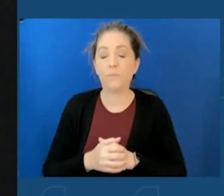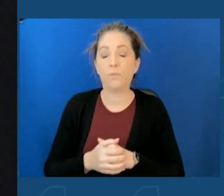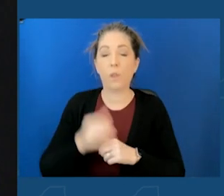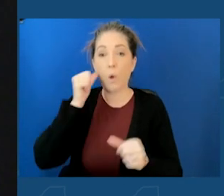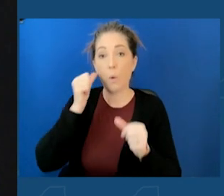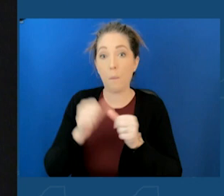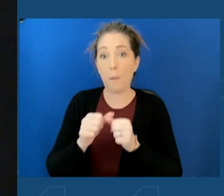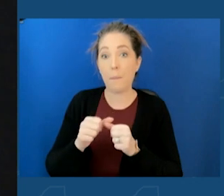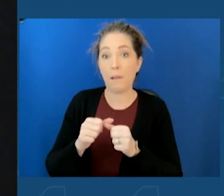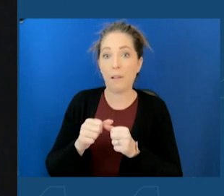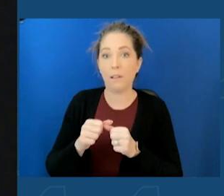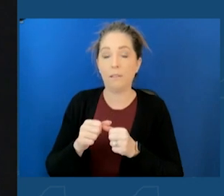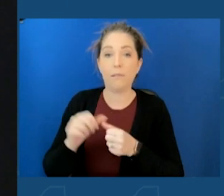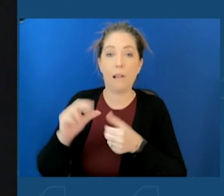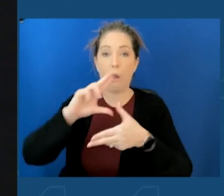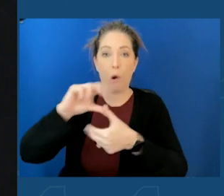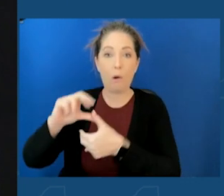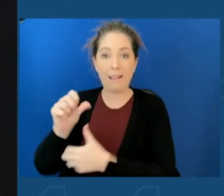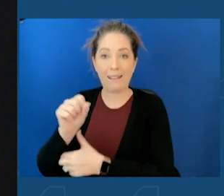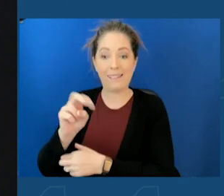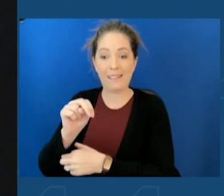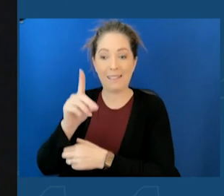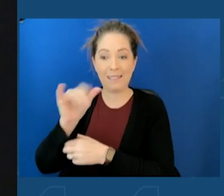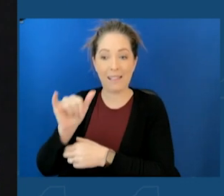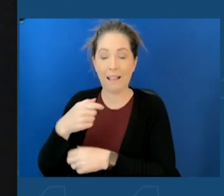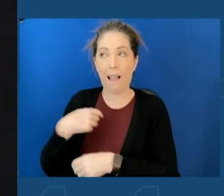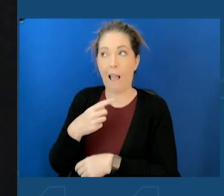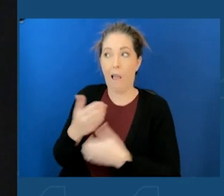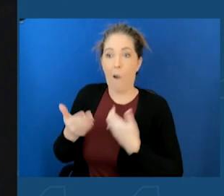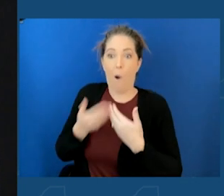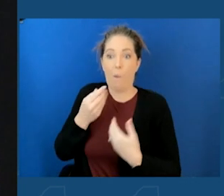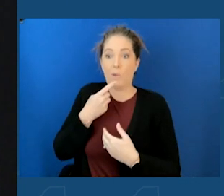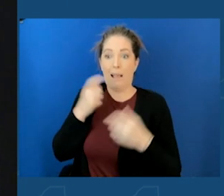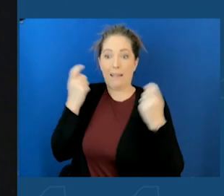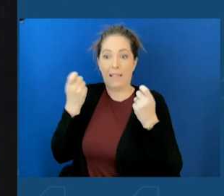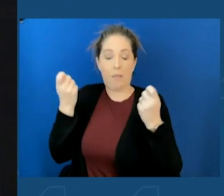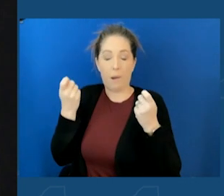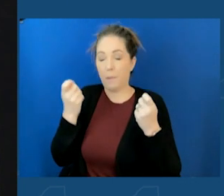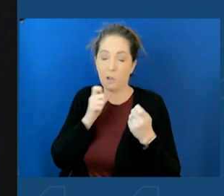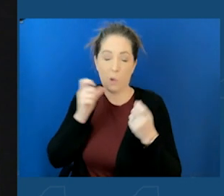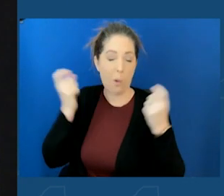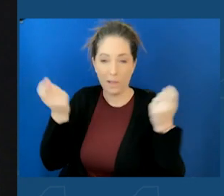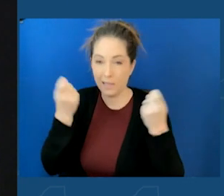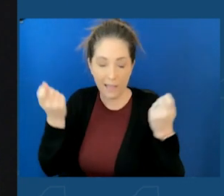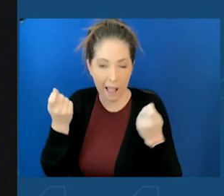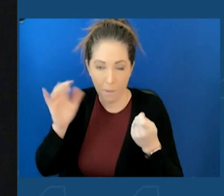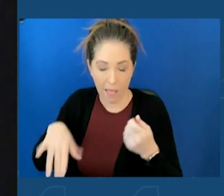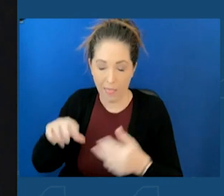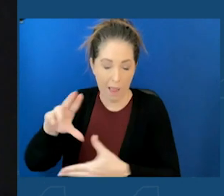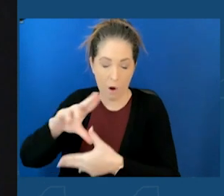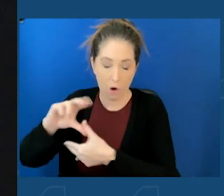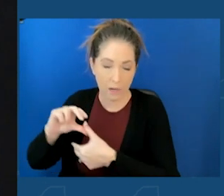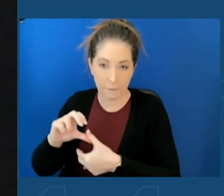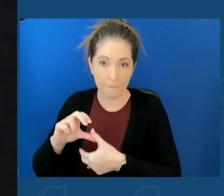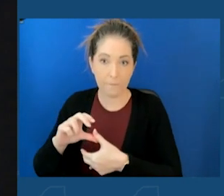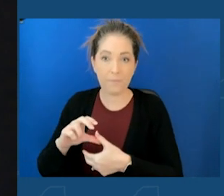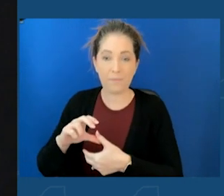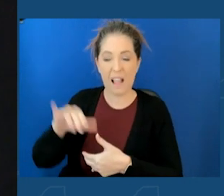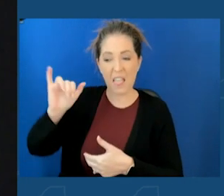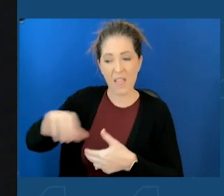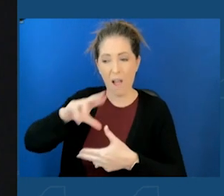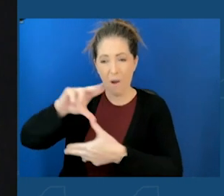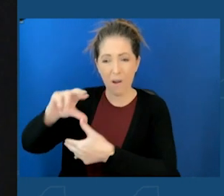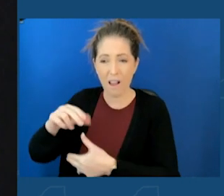celebrate. You don't celebrate a hurricane that took the lives of countless innocent people, destroyed livelihoods, destroyed businesses, battered our psyche when you felt